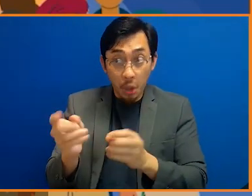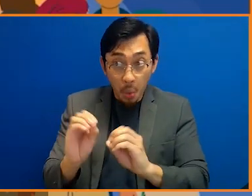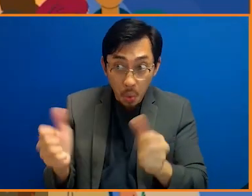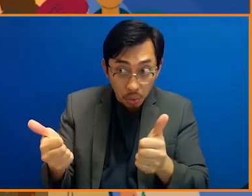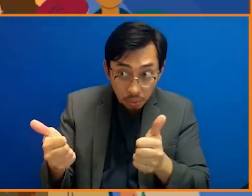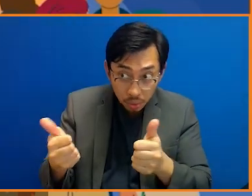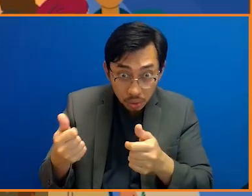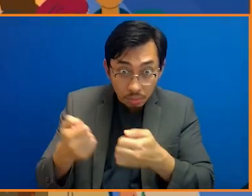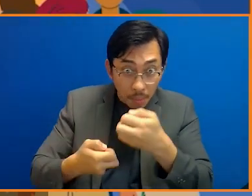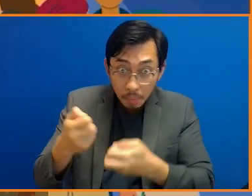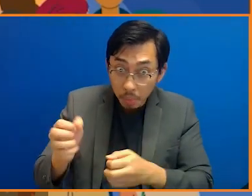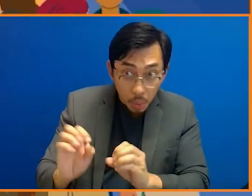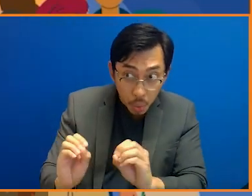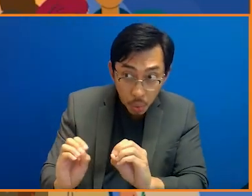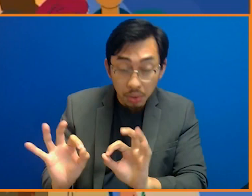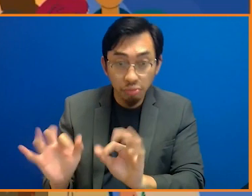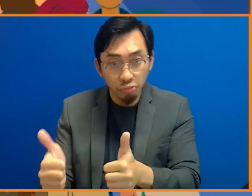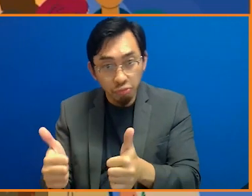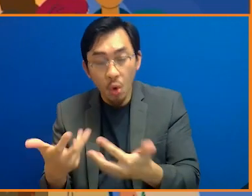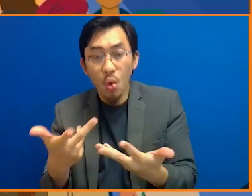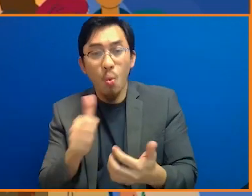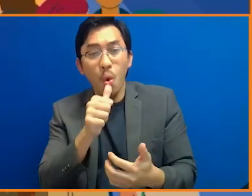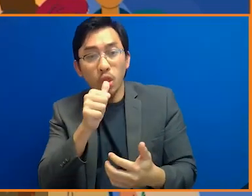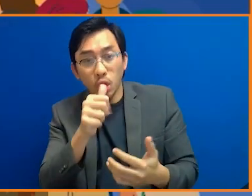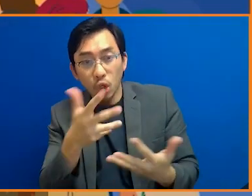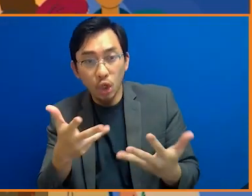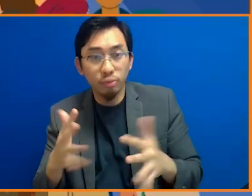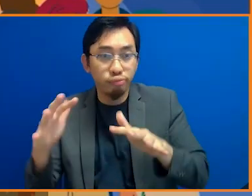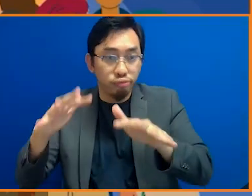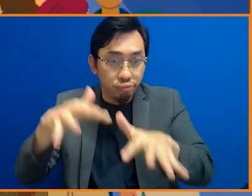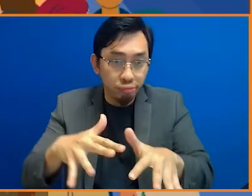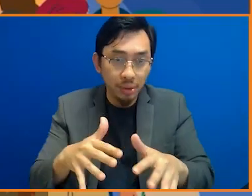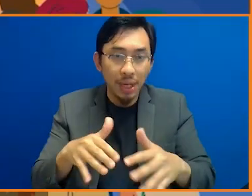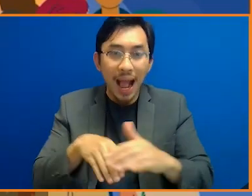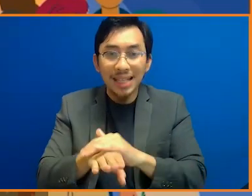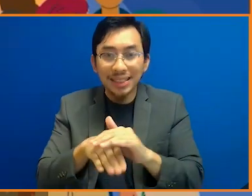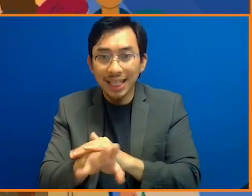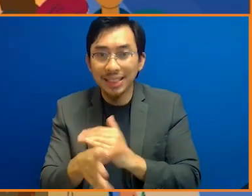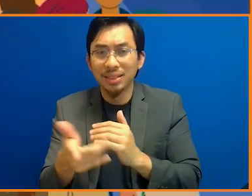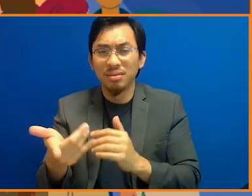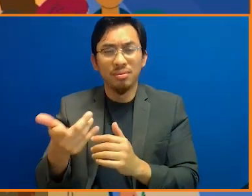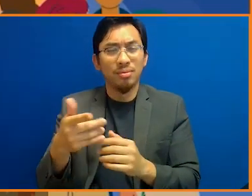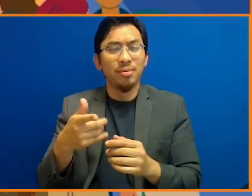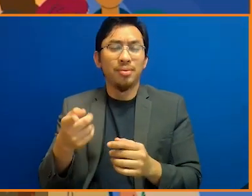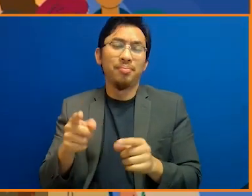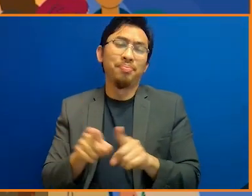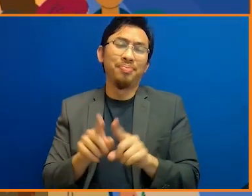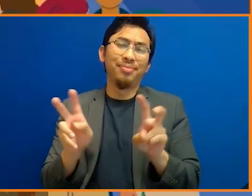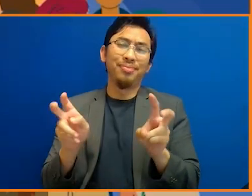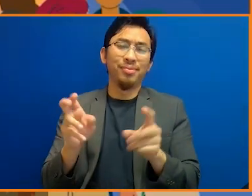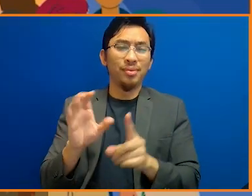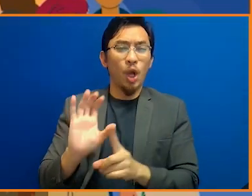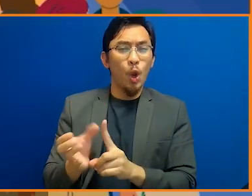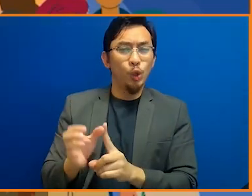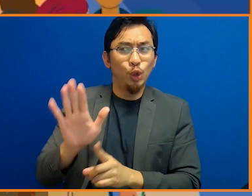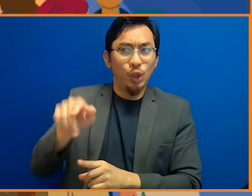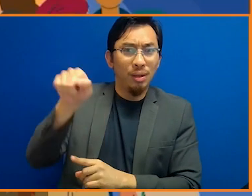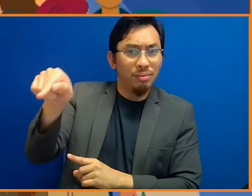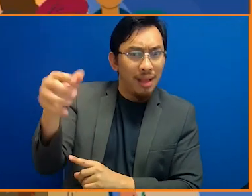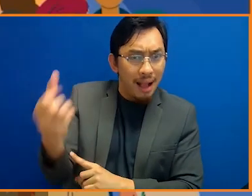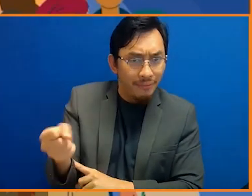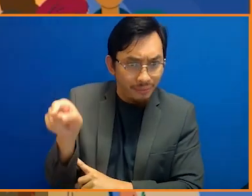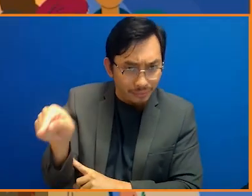they are not fishermen, for example, that should be fine, or the water access to water or some other cultural